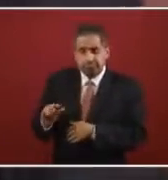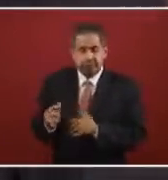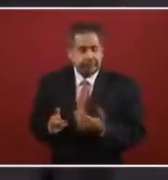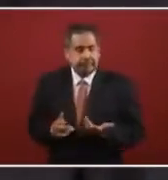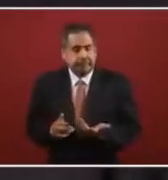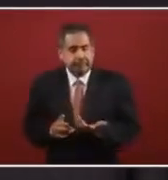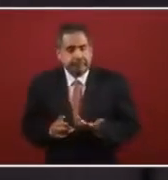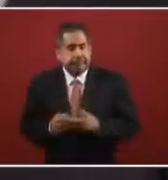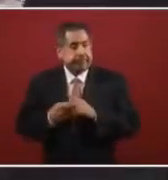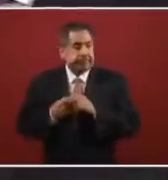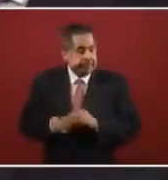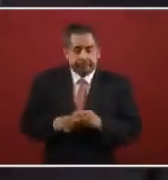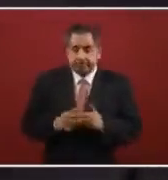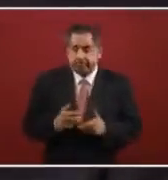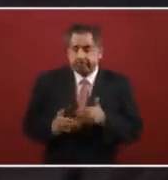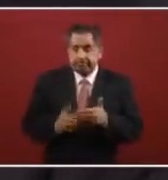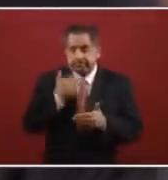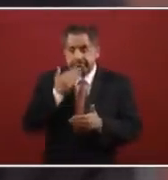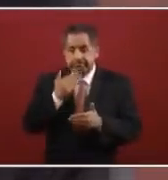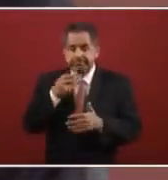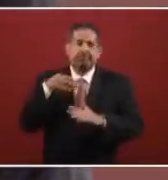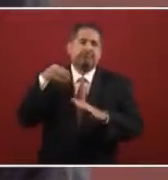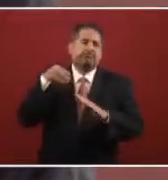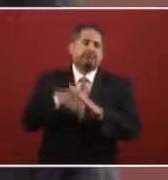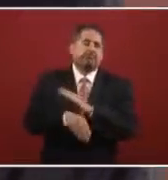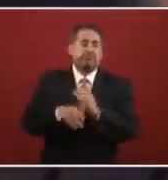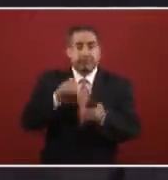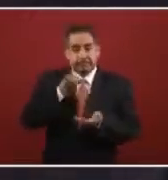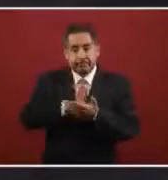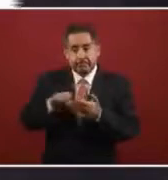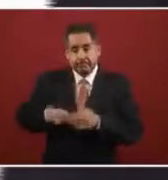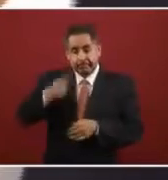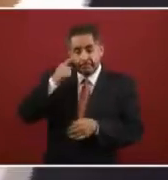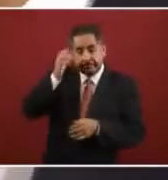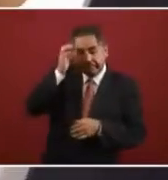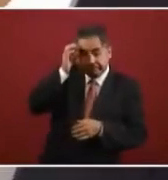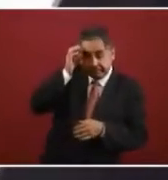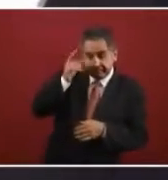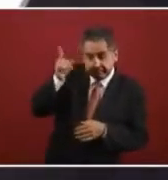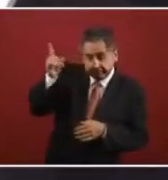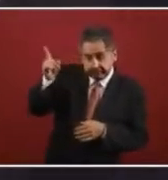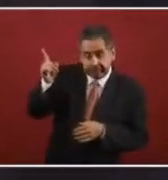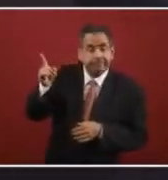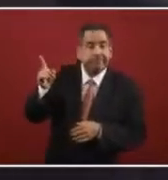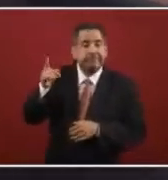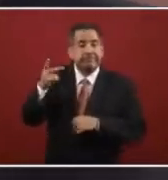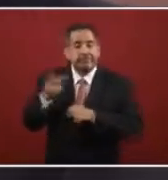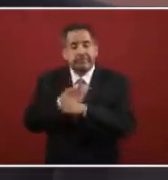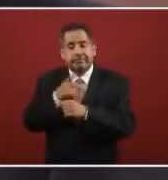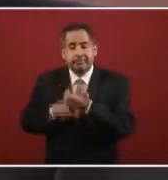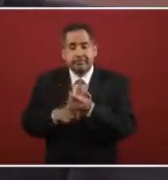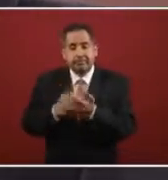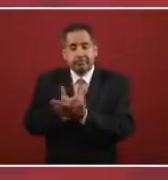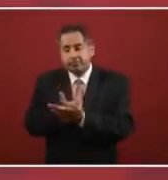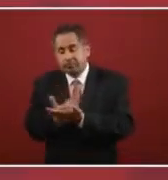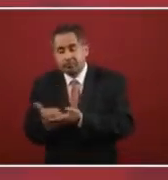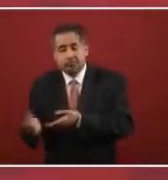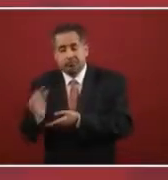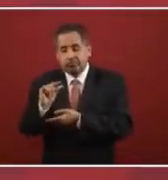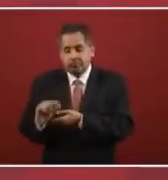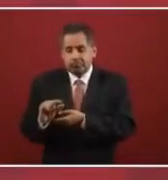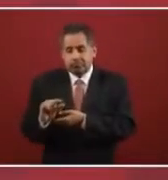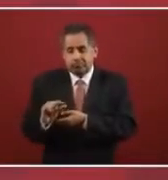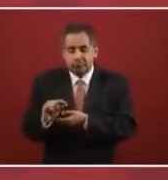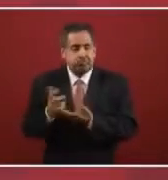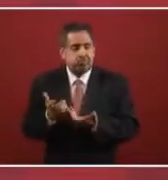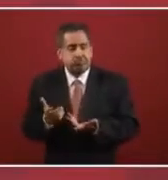When they started to grow with this incident, they attributed it to that the salaries